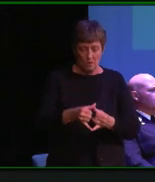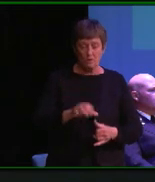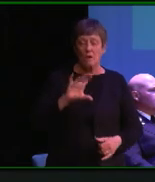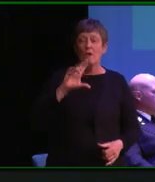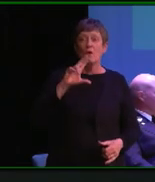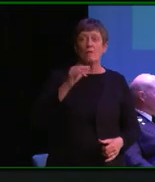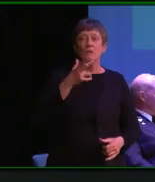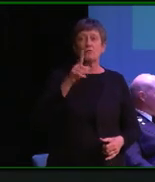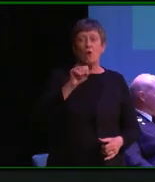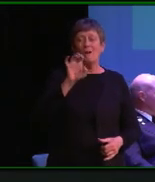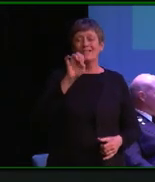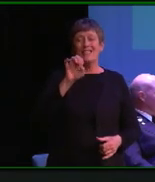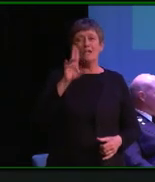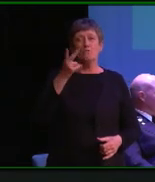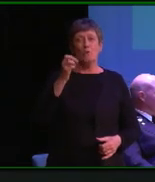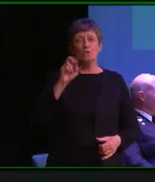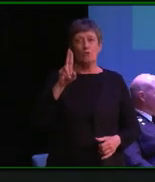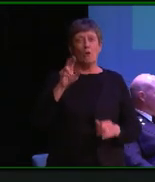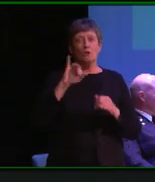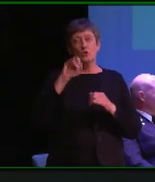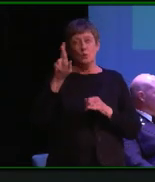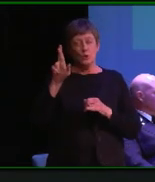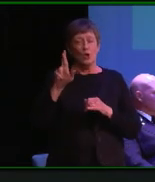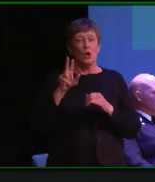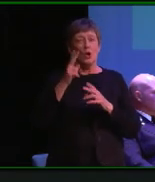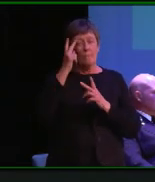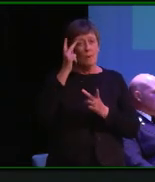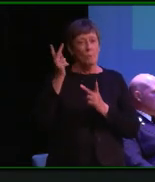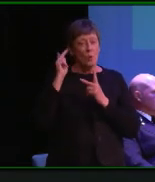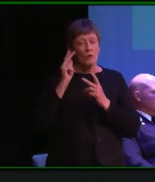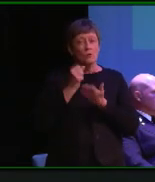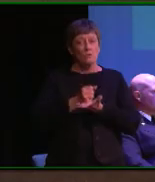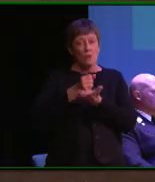Croshaw Jr. Memorial Scholarship goes to Kenneth Almeida.